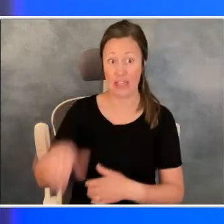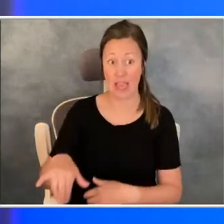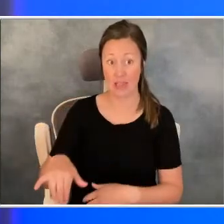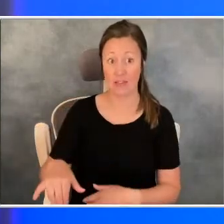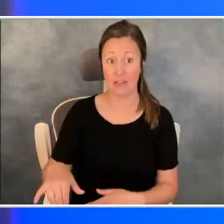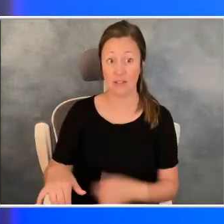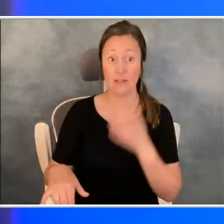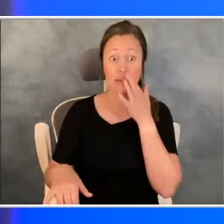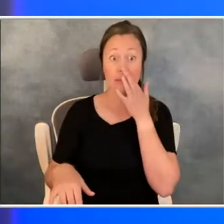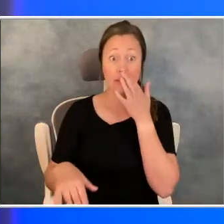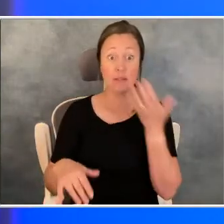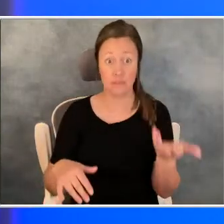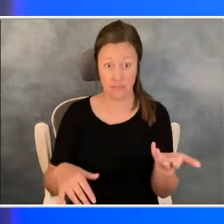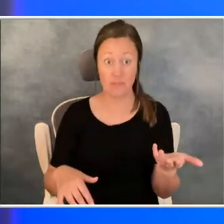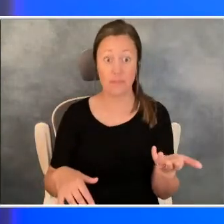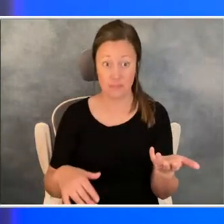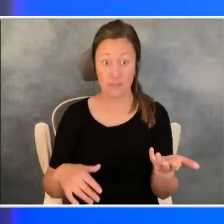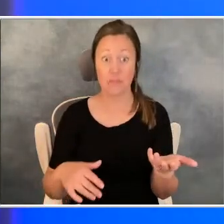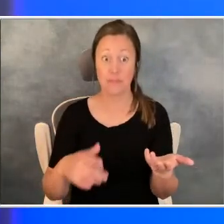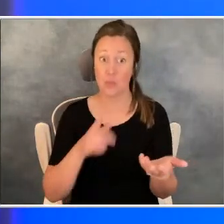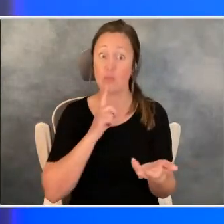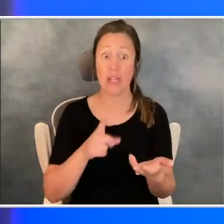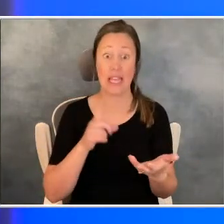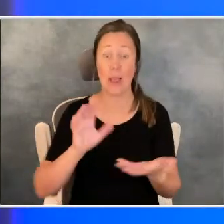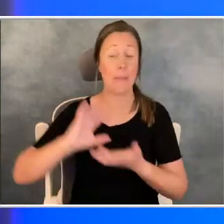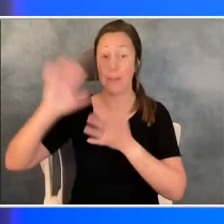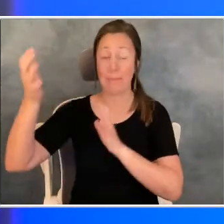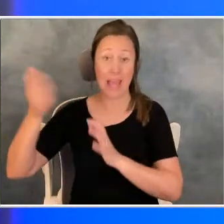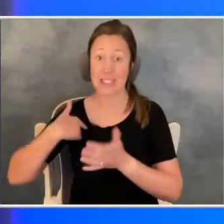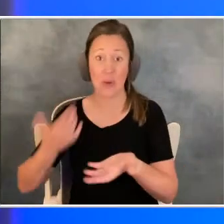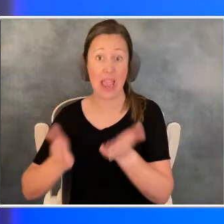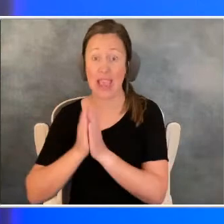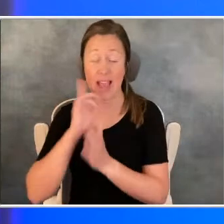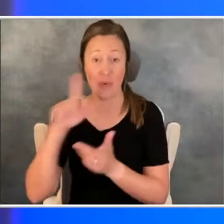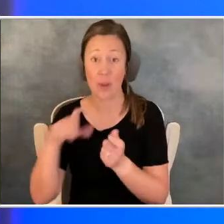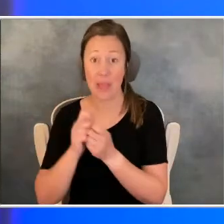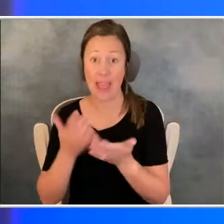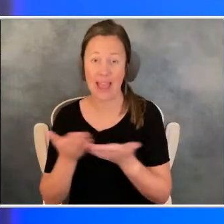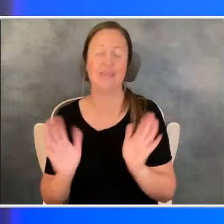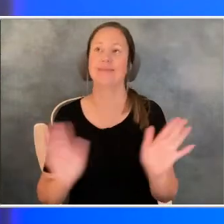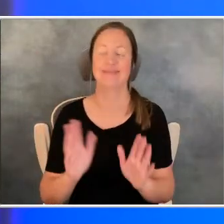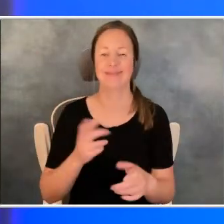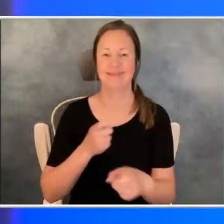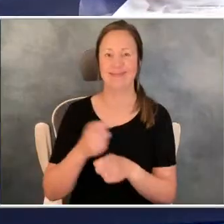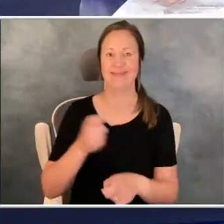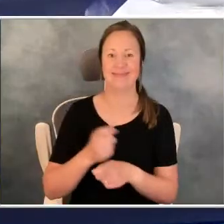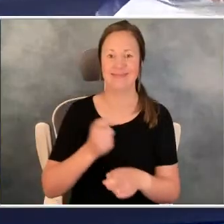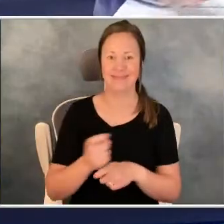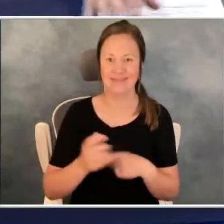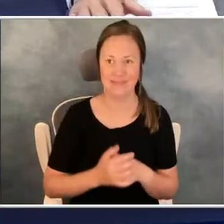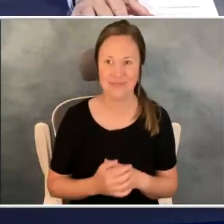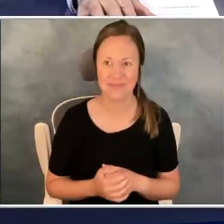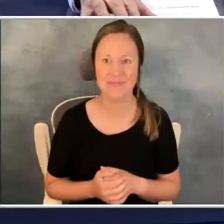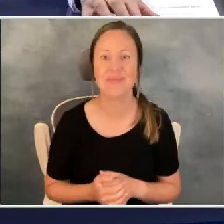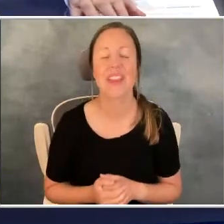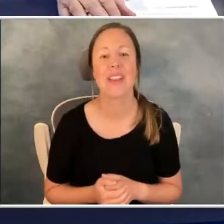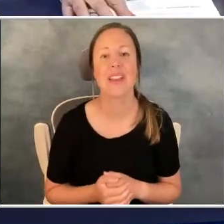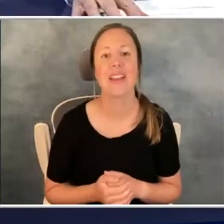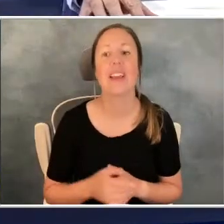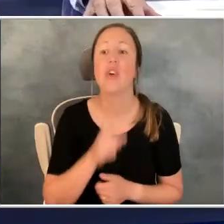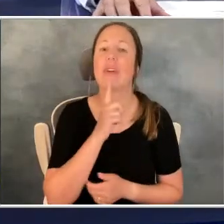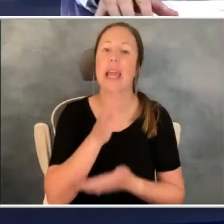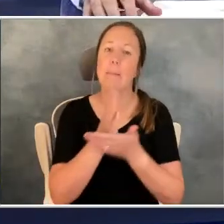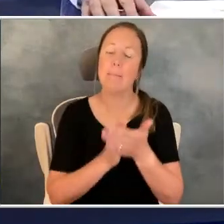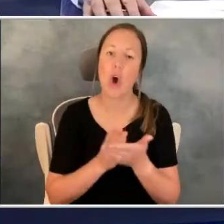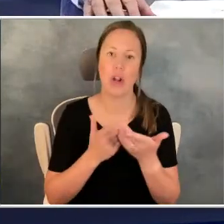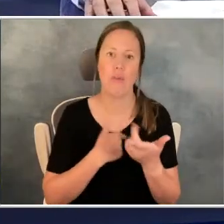up constantly. Yeah, so it's a big mess. No, not true. You're responsible for my warp engines, not gold. Part of what I worked on, and this